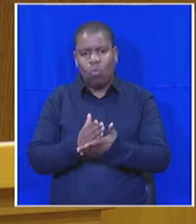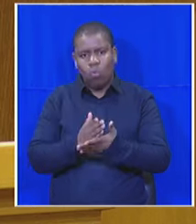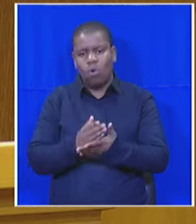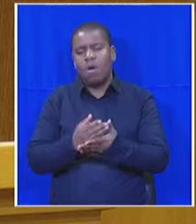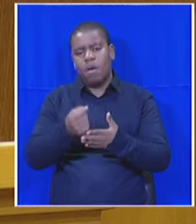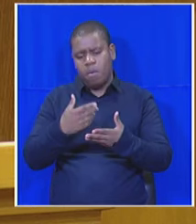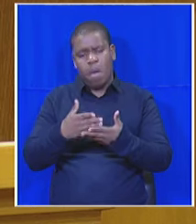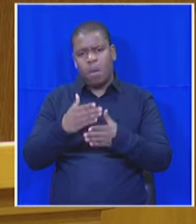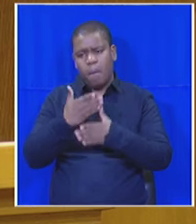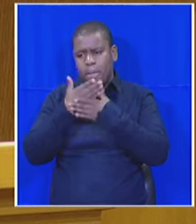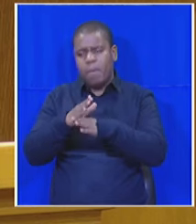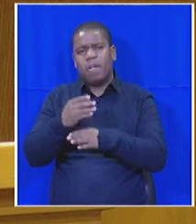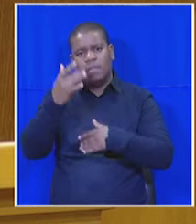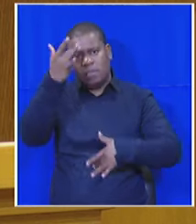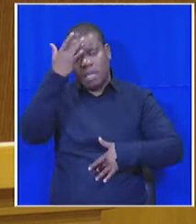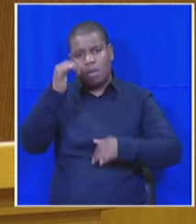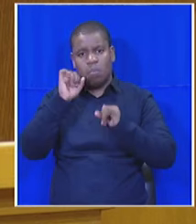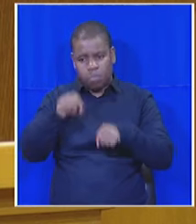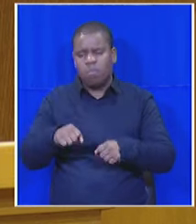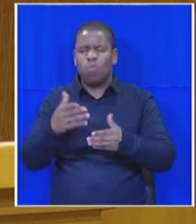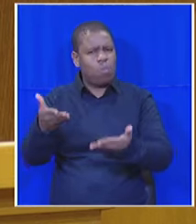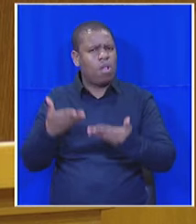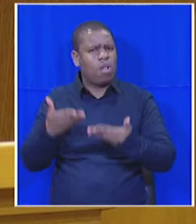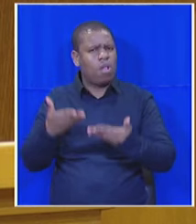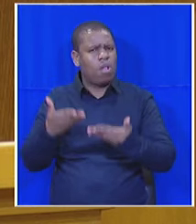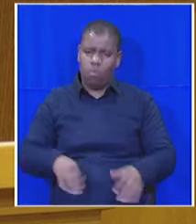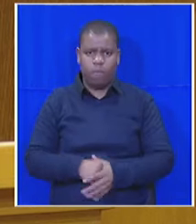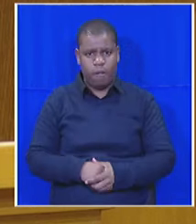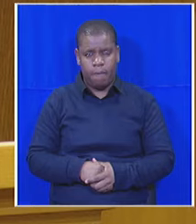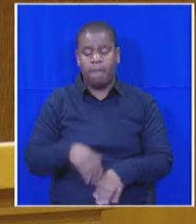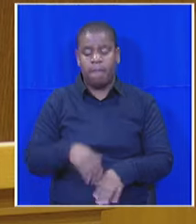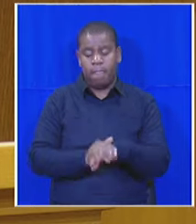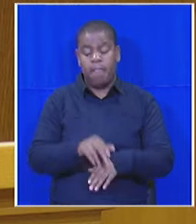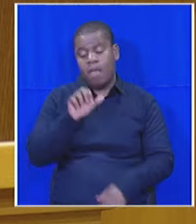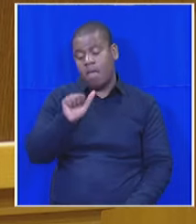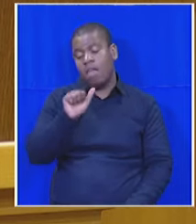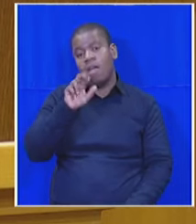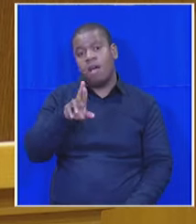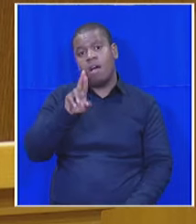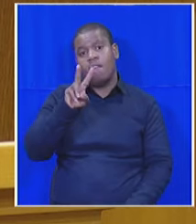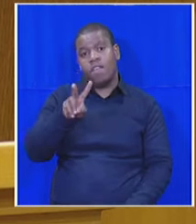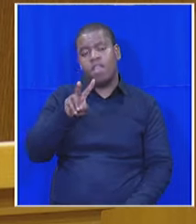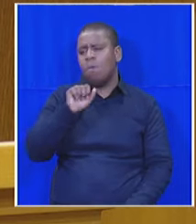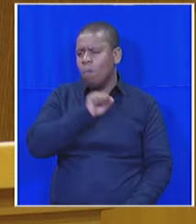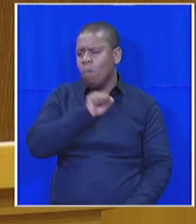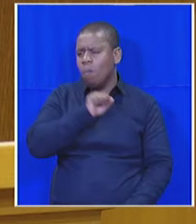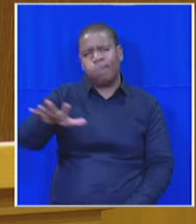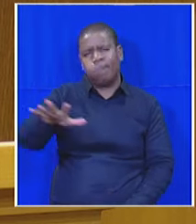Your intervention, Minister, with regards to the rollout of ARVs to now almost 4 million